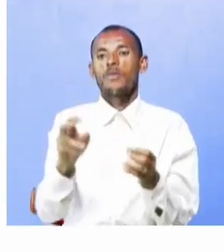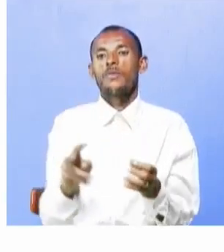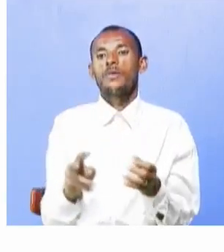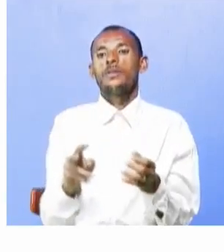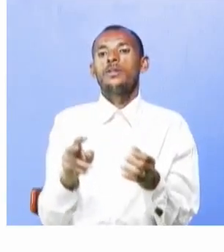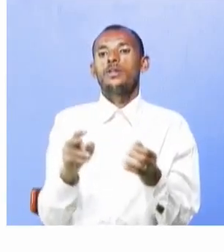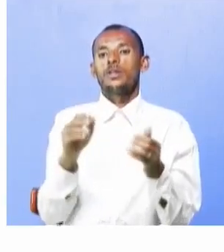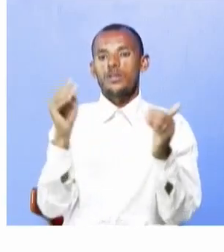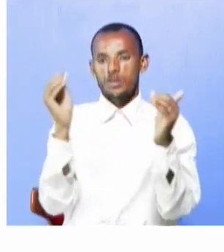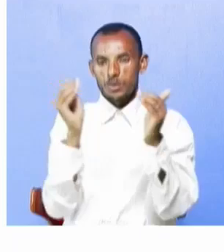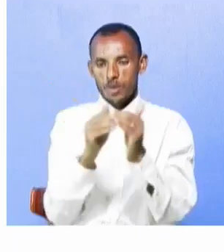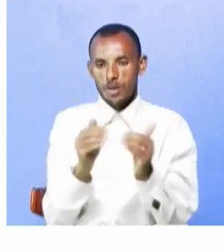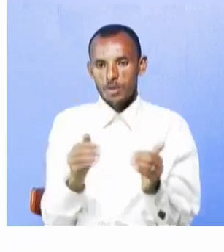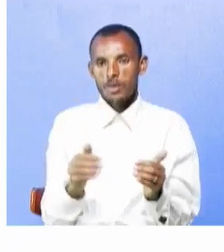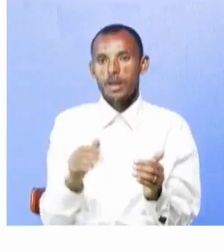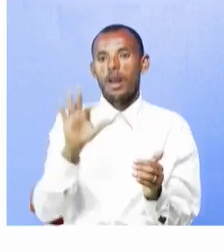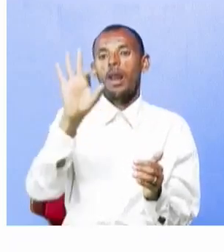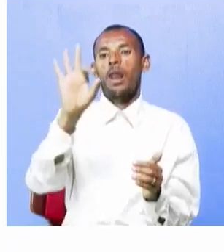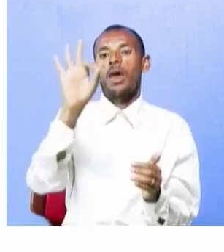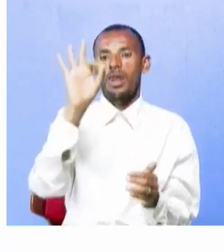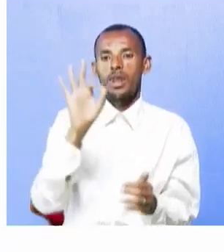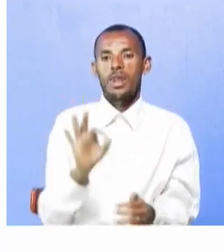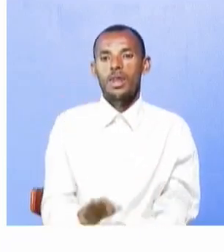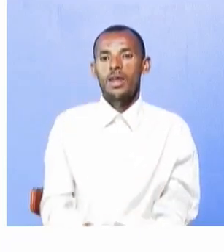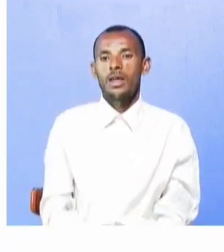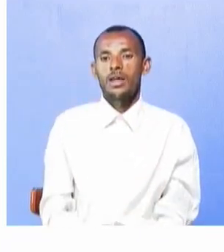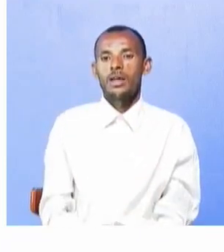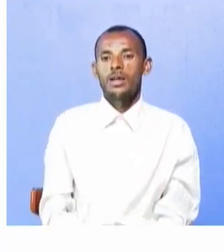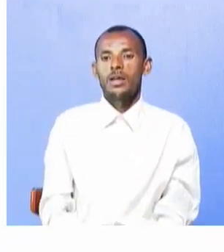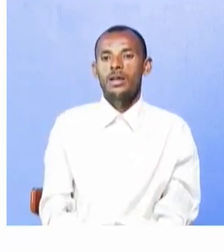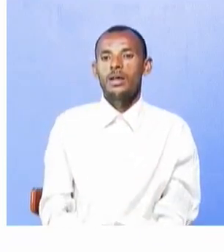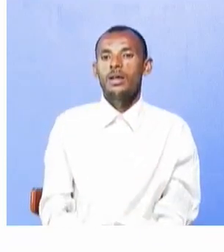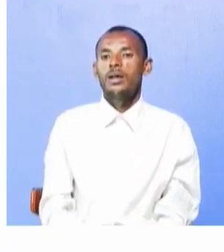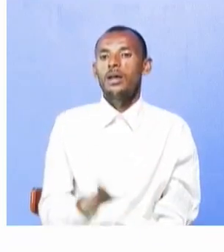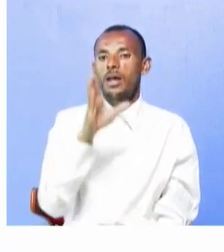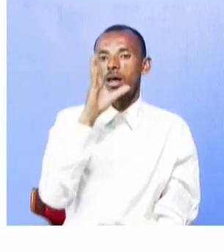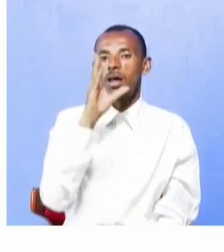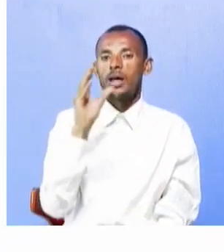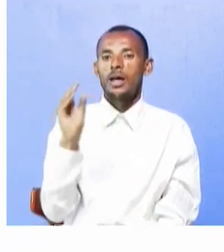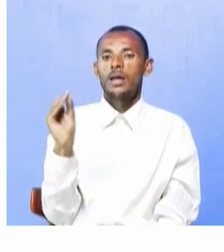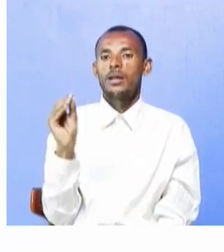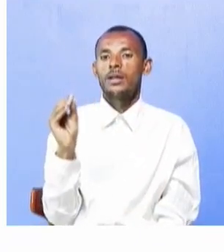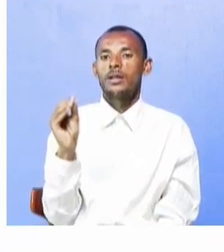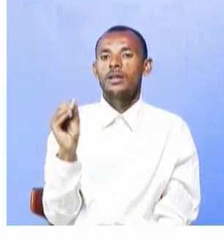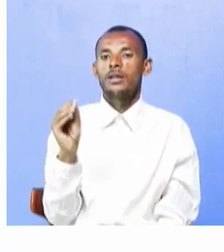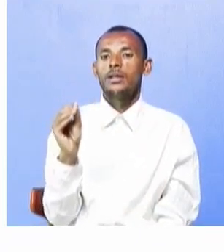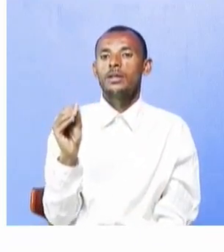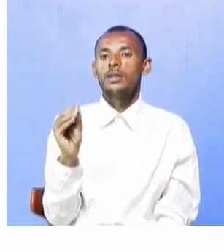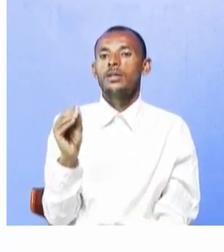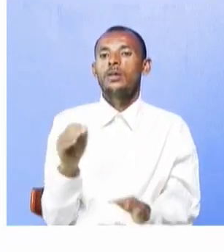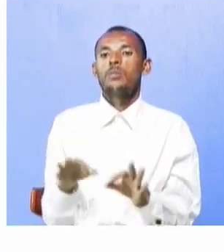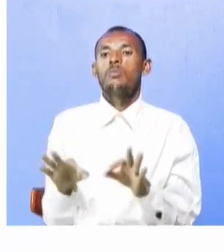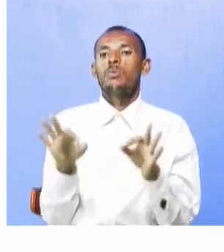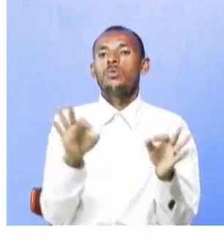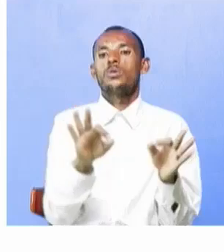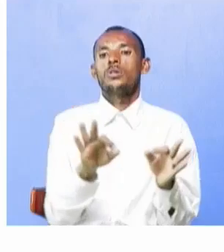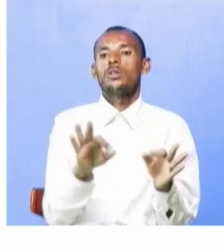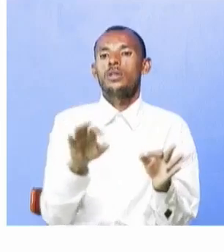result becomes 9, right? And put x is equals